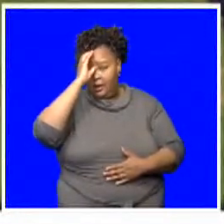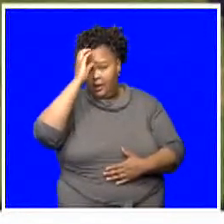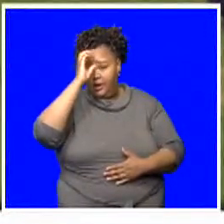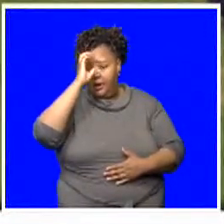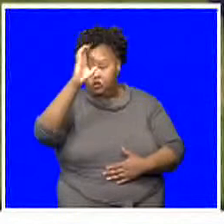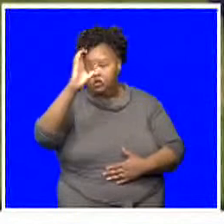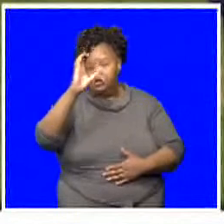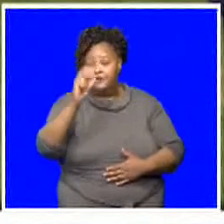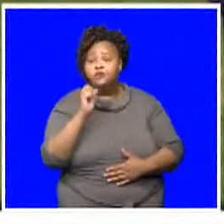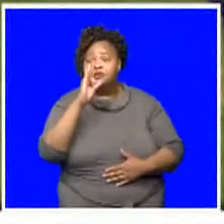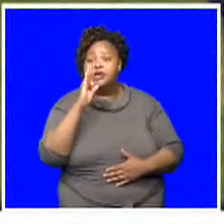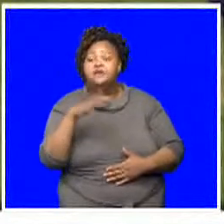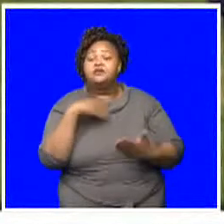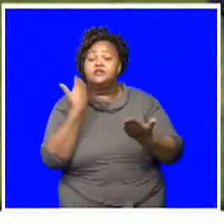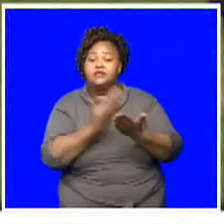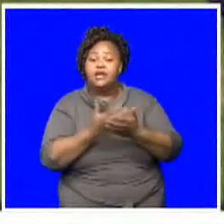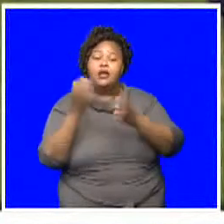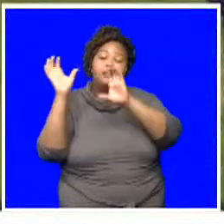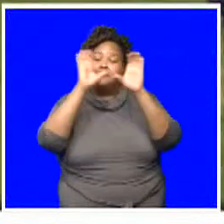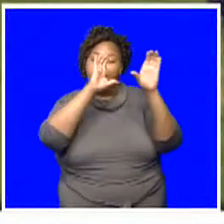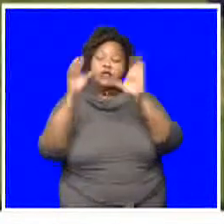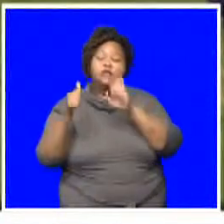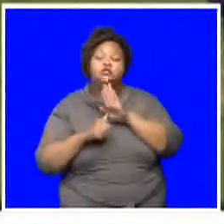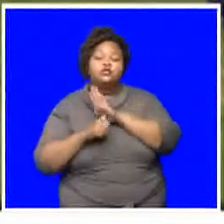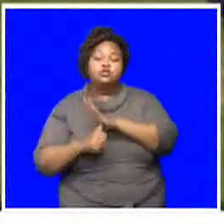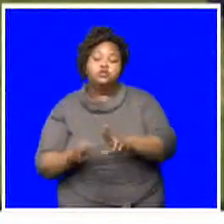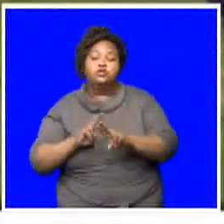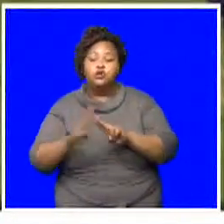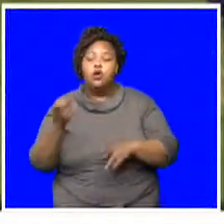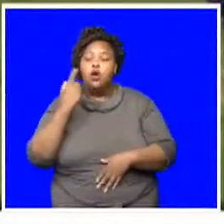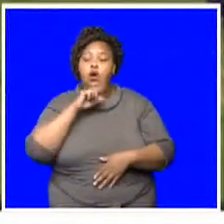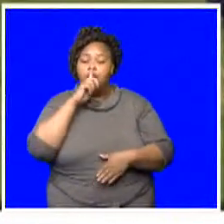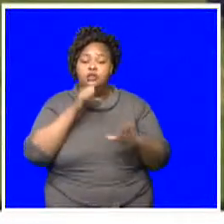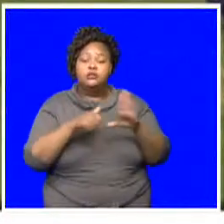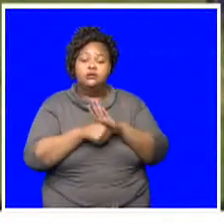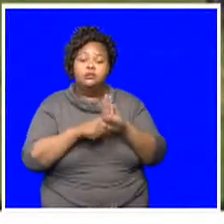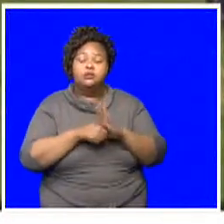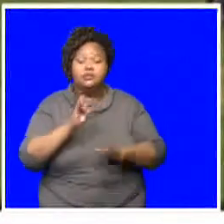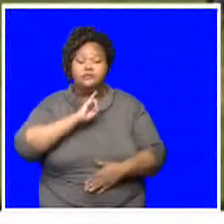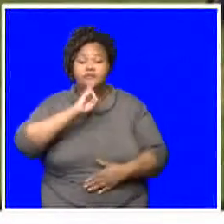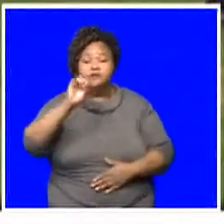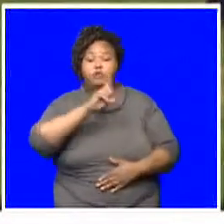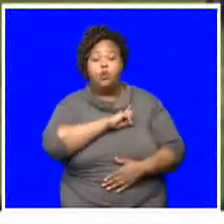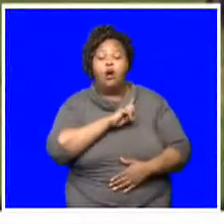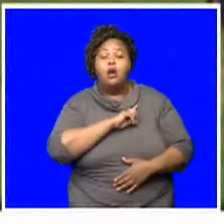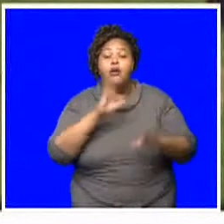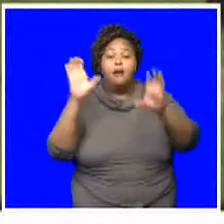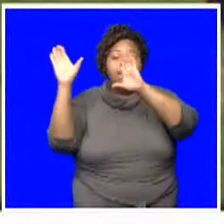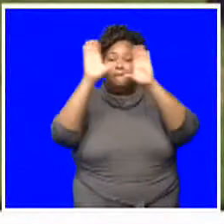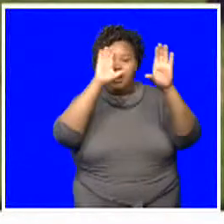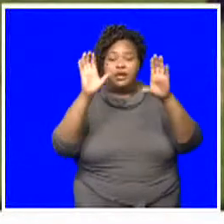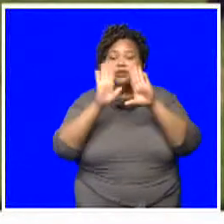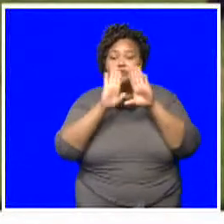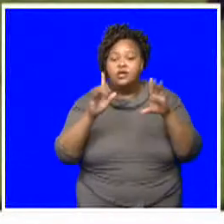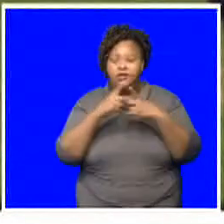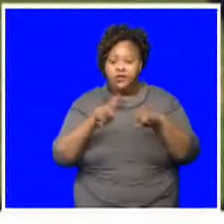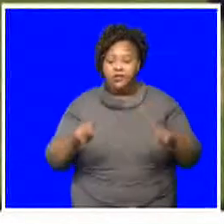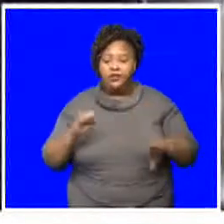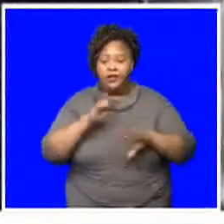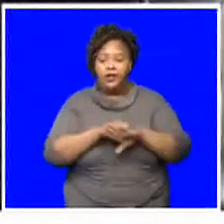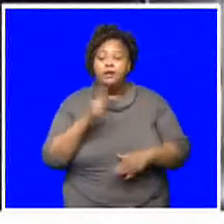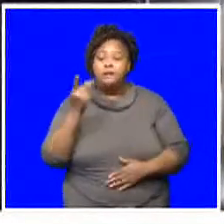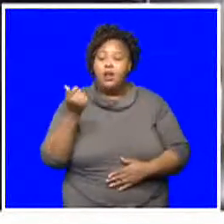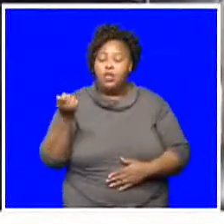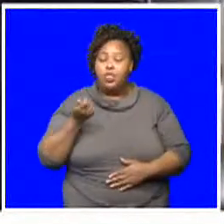yini lesikwendako abangasibuyise ngemuva abasibeke embili nathi sikhone kubeka lokho lokuthengiswako kusi sikhone ukuthi